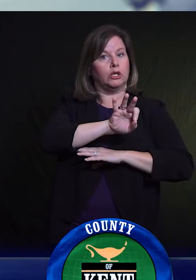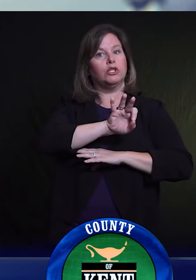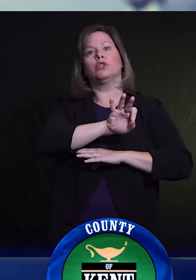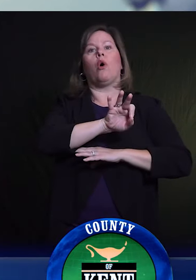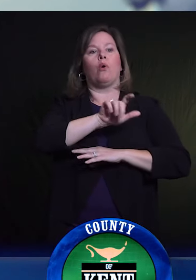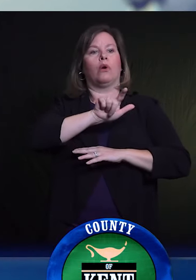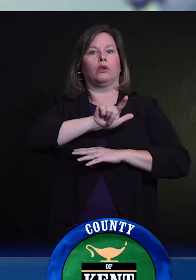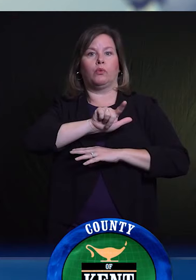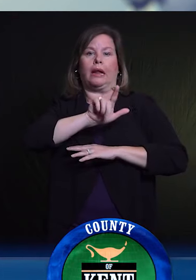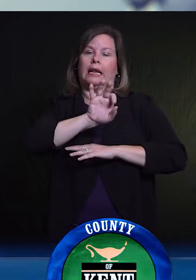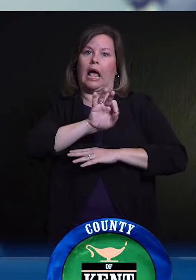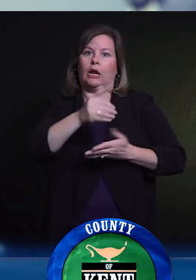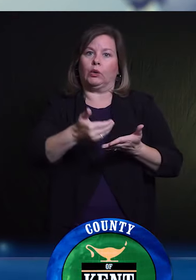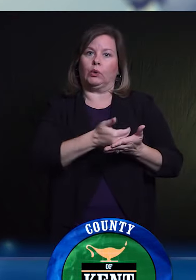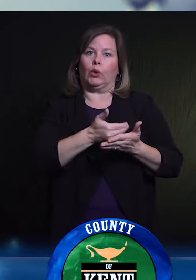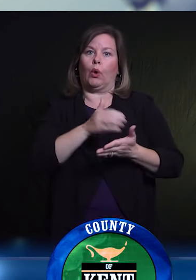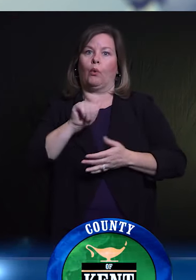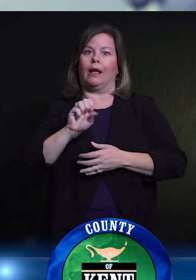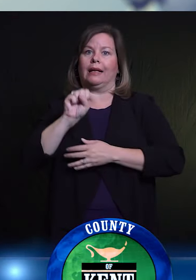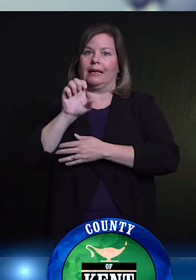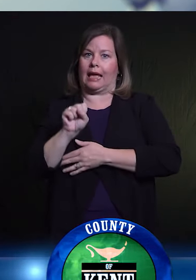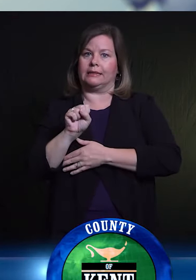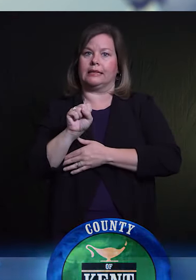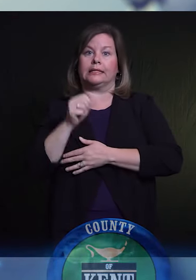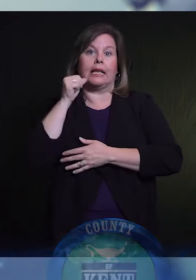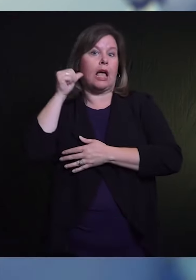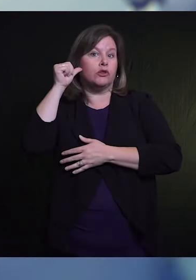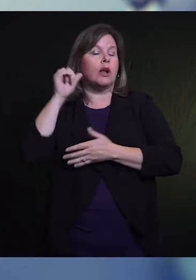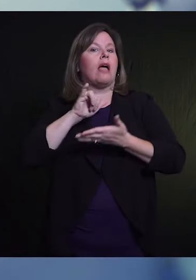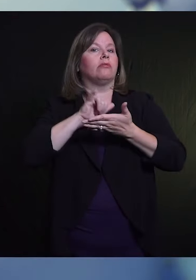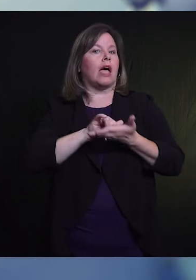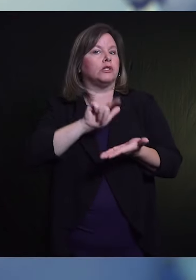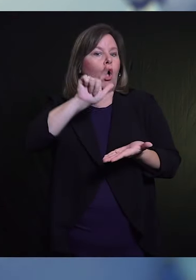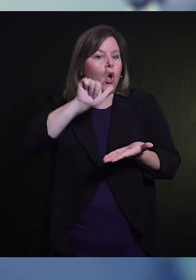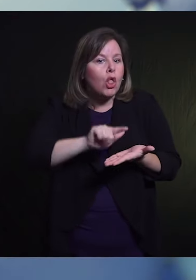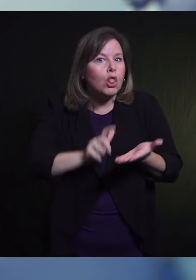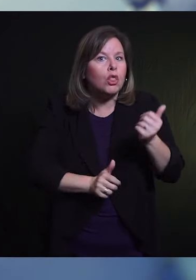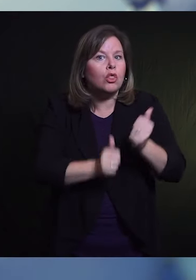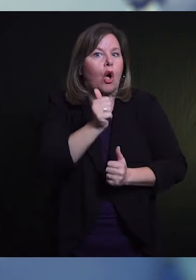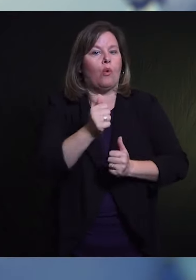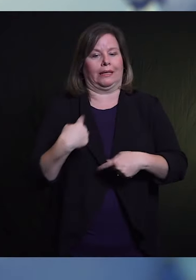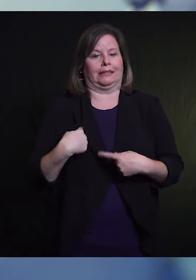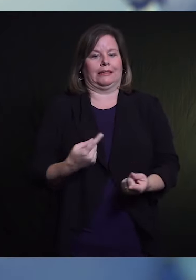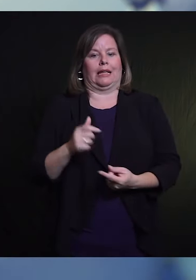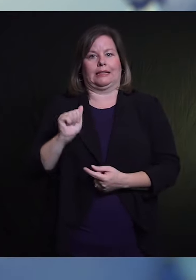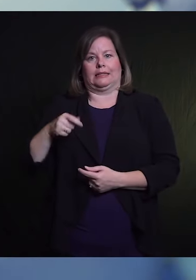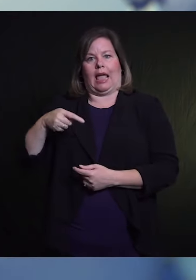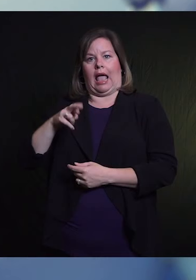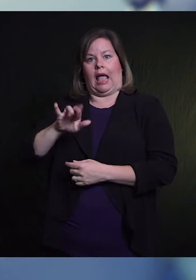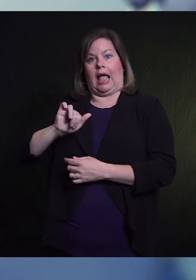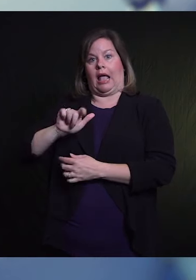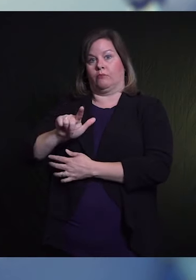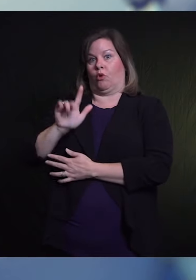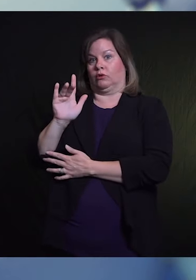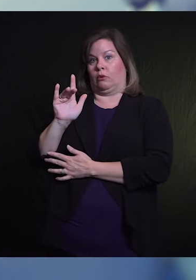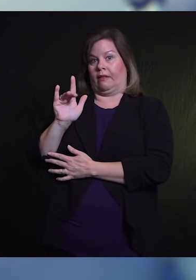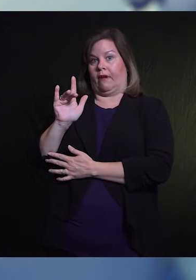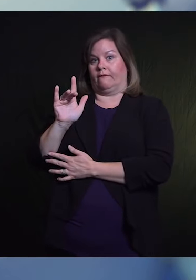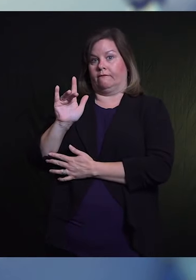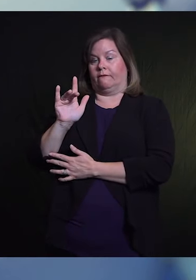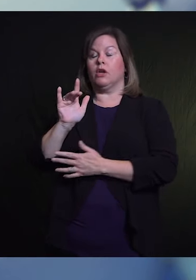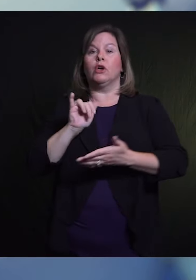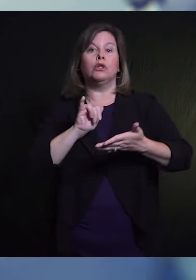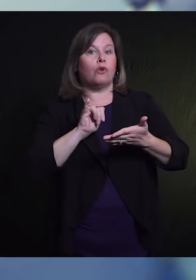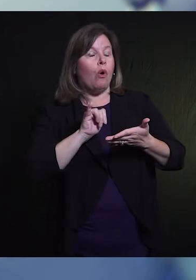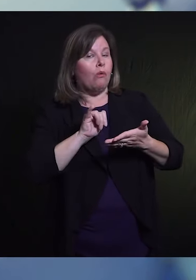cases identified yesterday was the lowest number of cases that we've had since April 25. So again, we continue to see